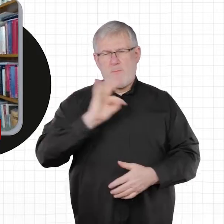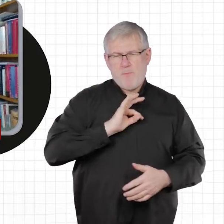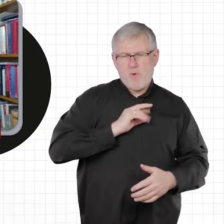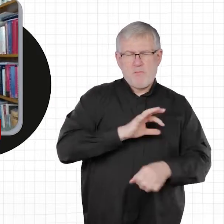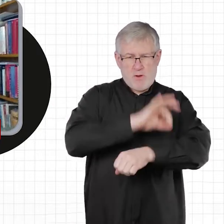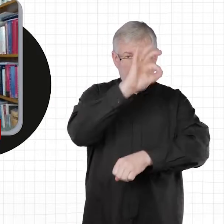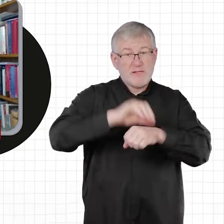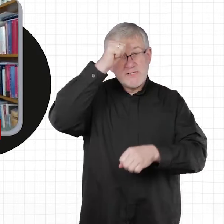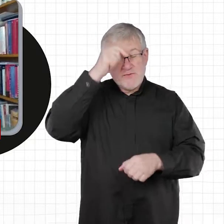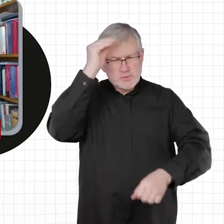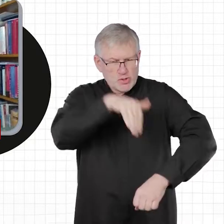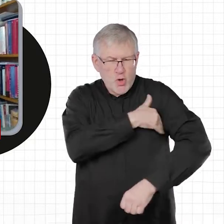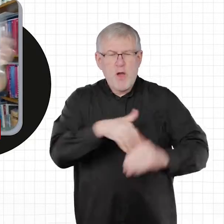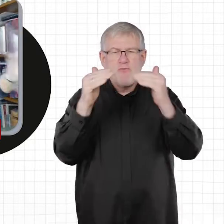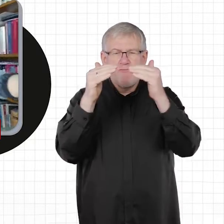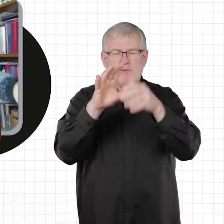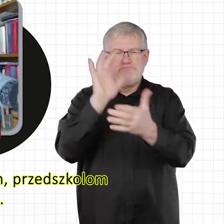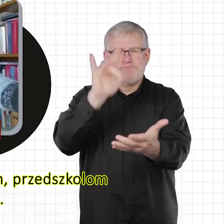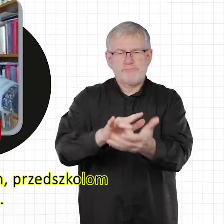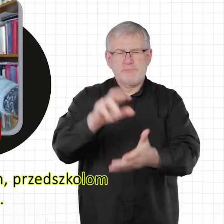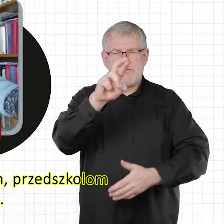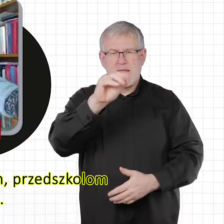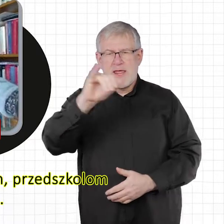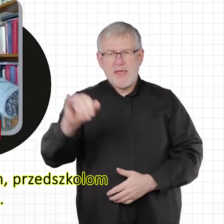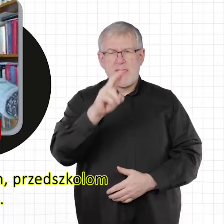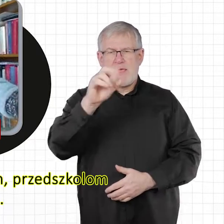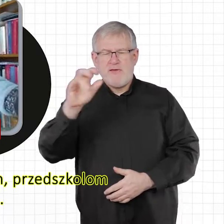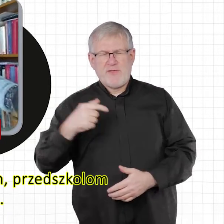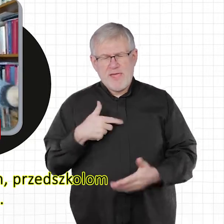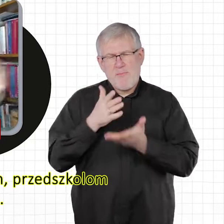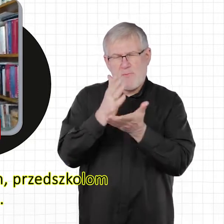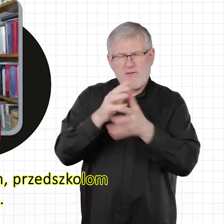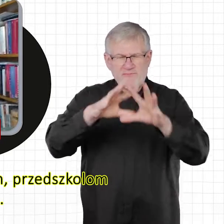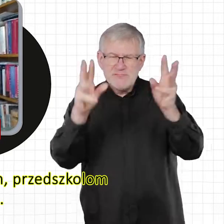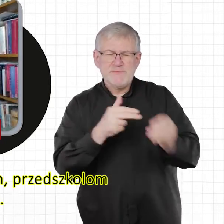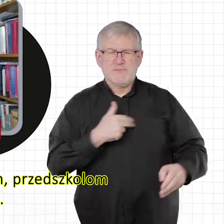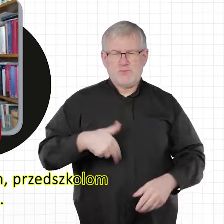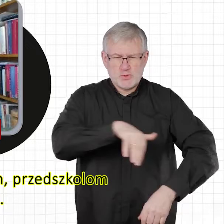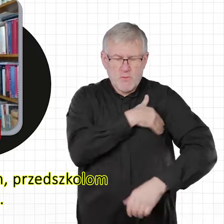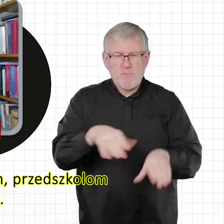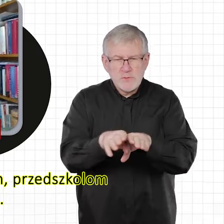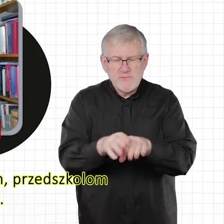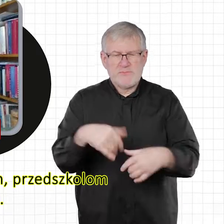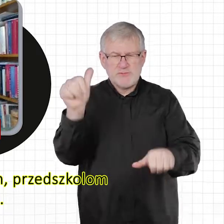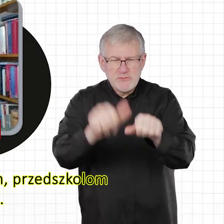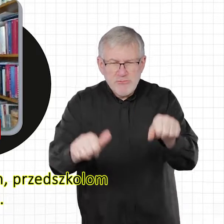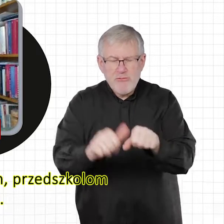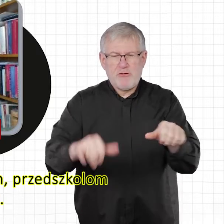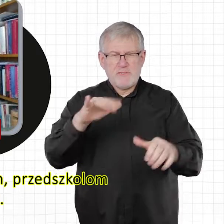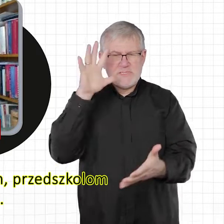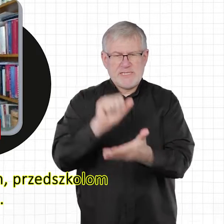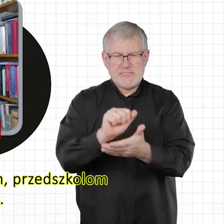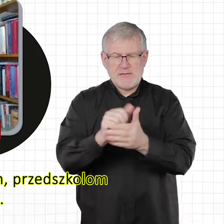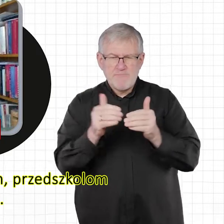is called the Equality School of Reykjavík, and I service all our primary schools, preschools, and leisure